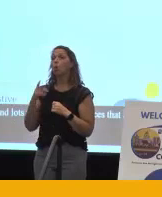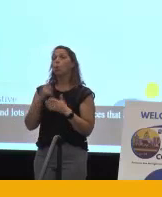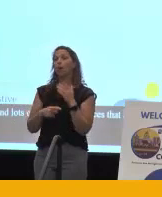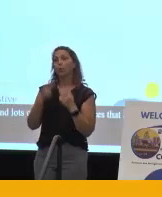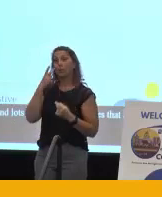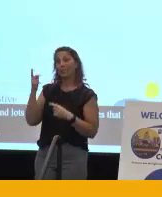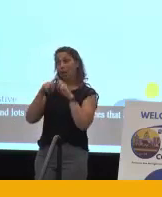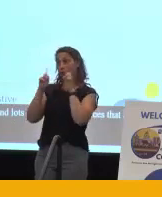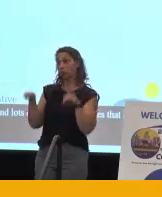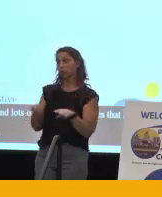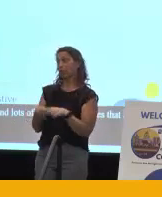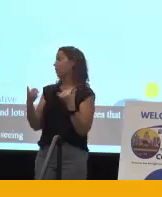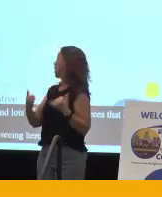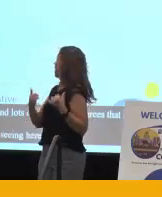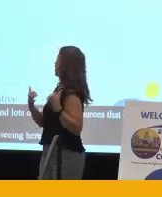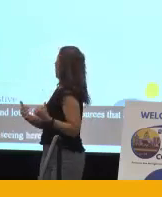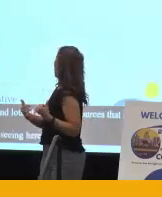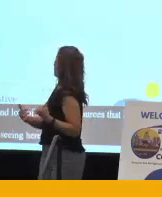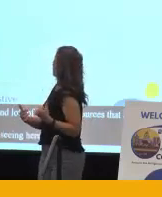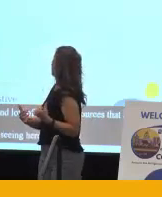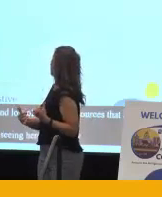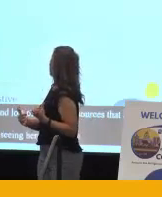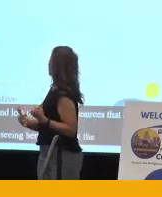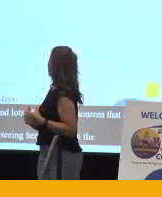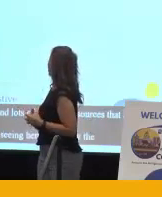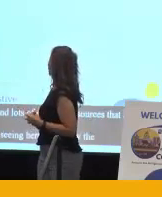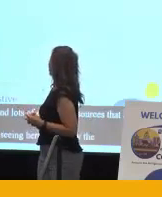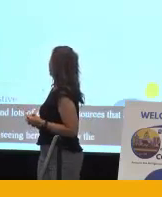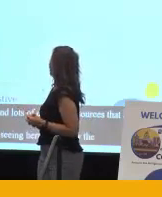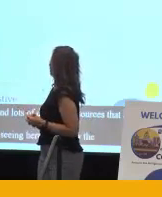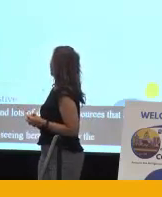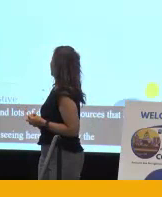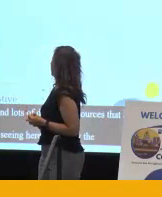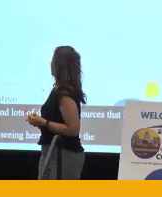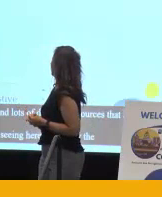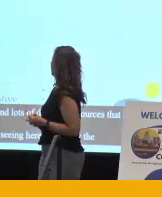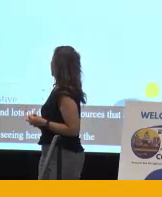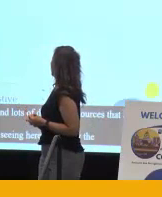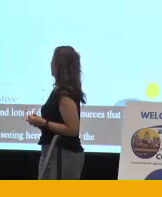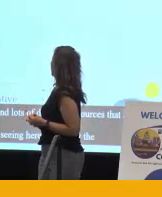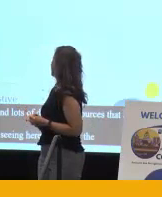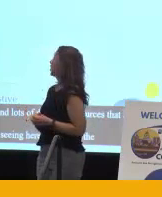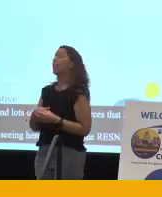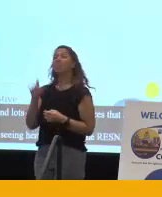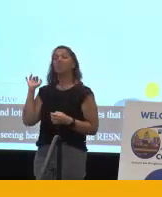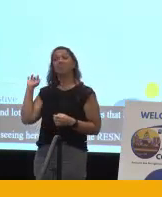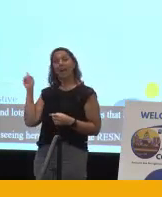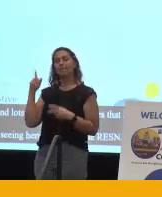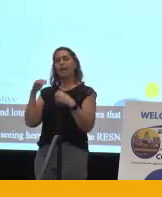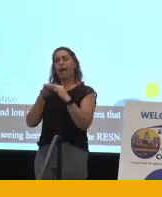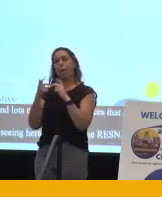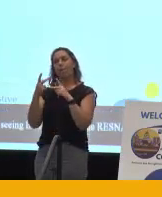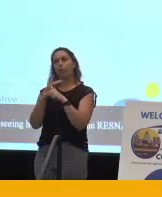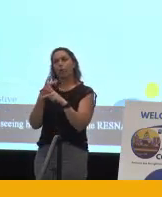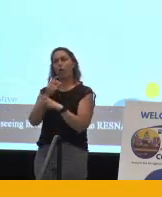model, which is Human Activity and Assistive Technology model. It's how we do that AT matching. So kind of what